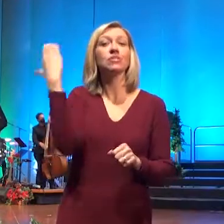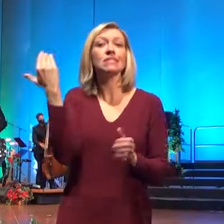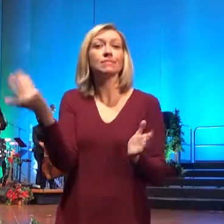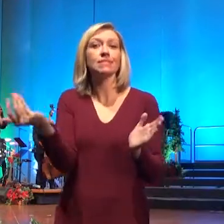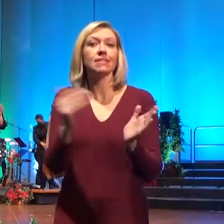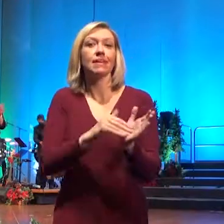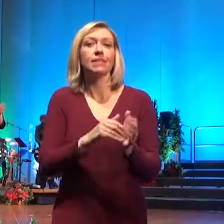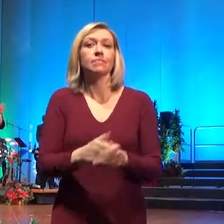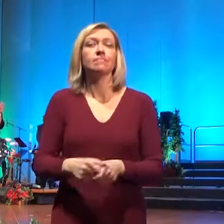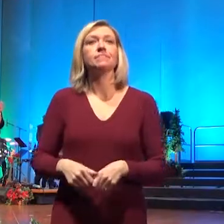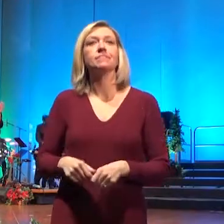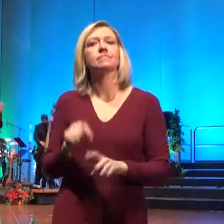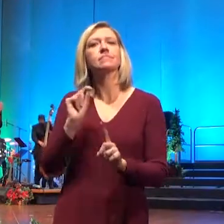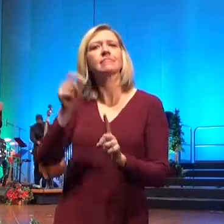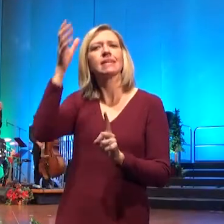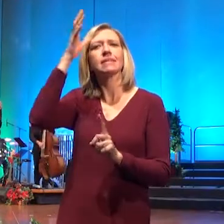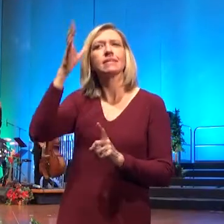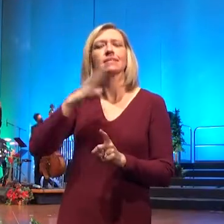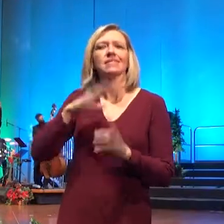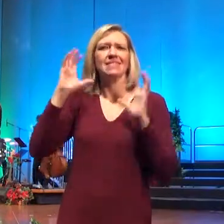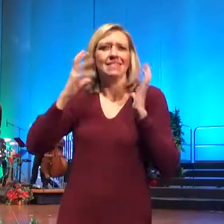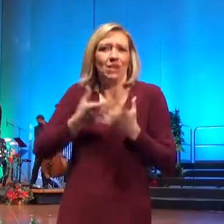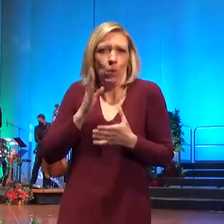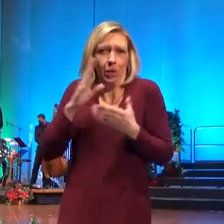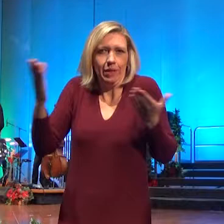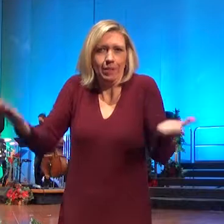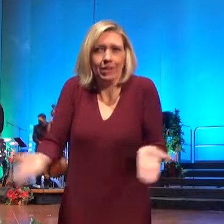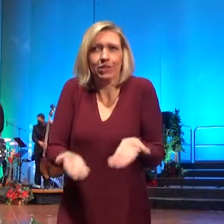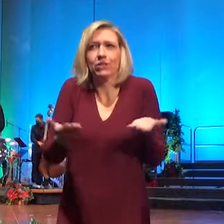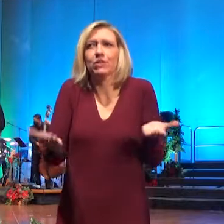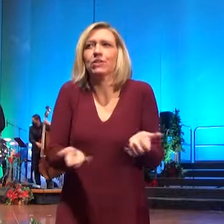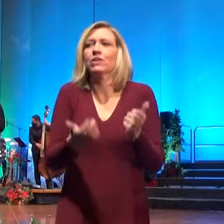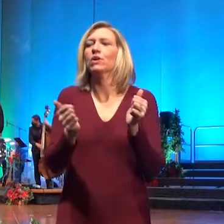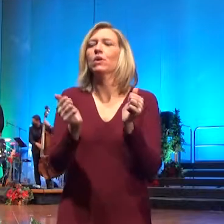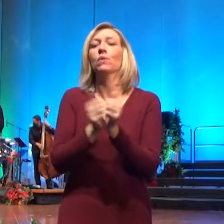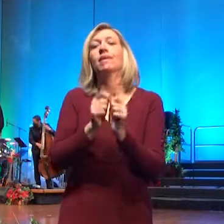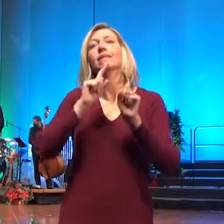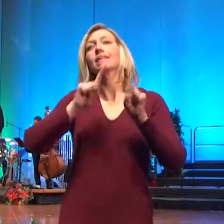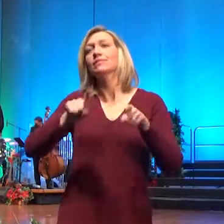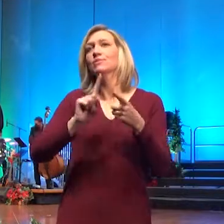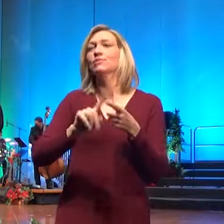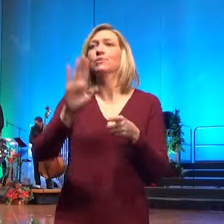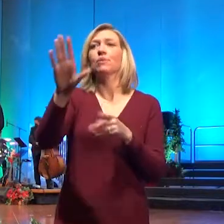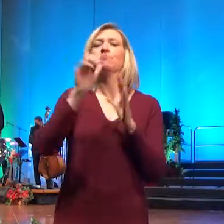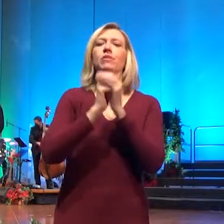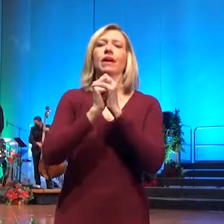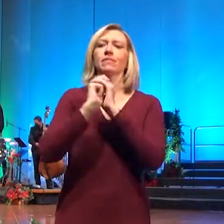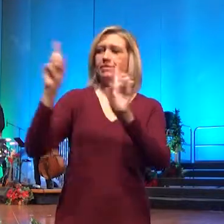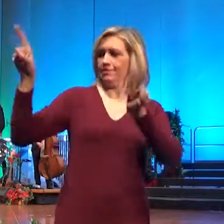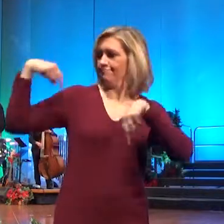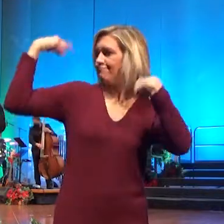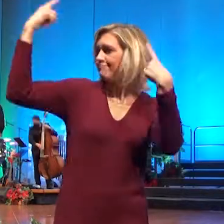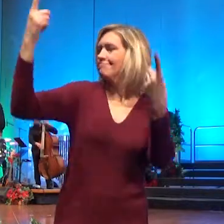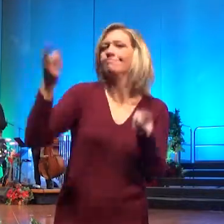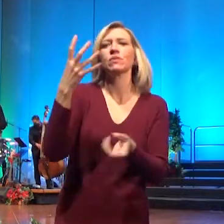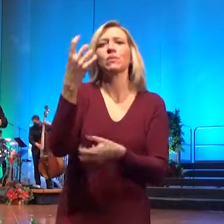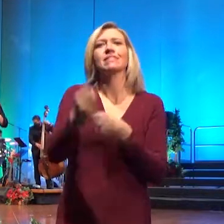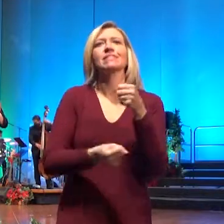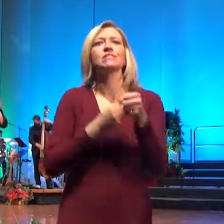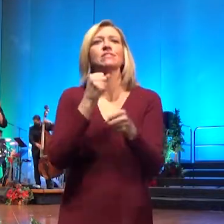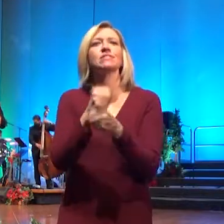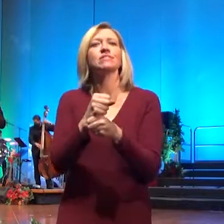coming again. He'll be here with the answer to the prayers that you made through the